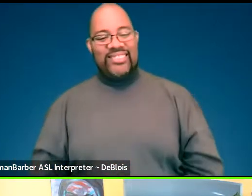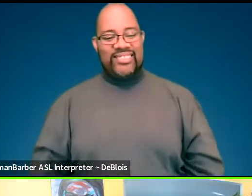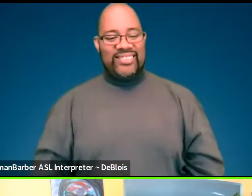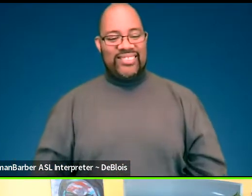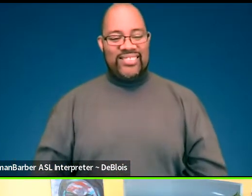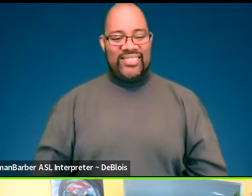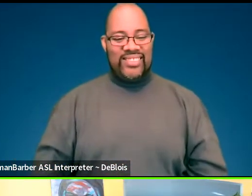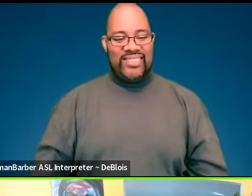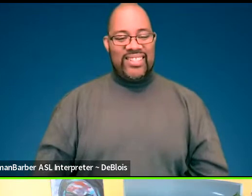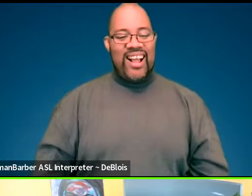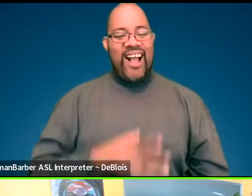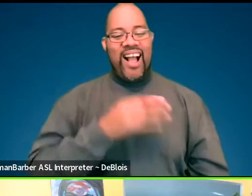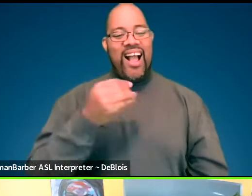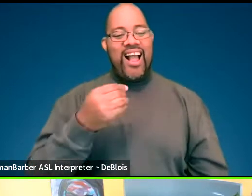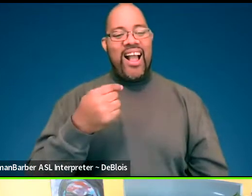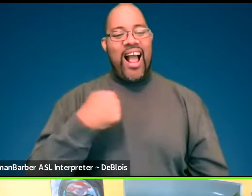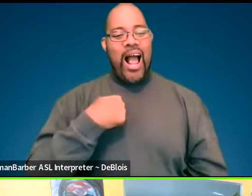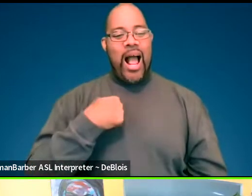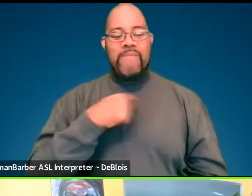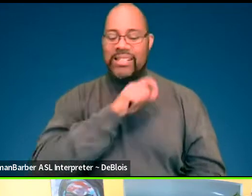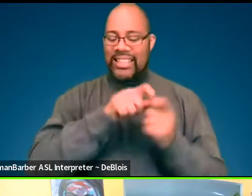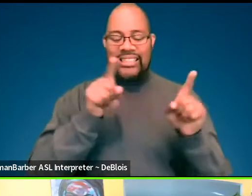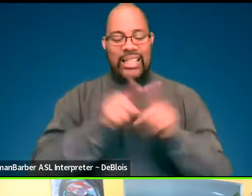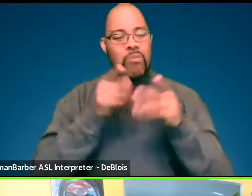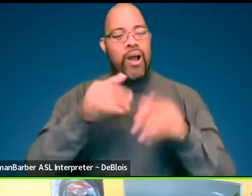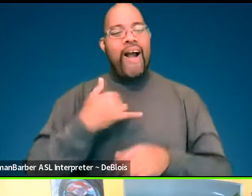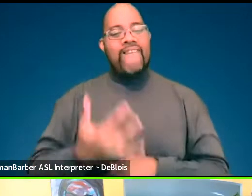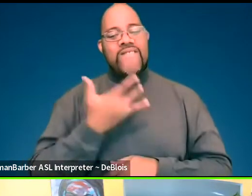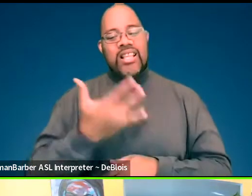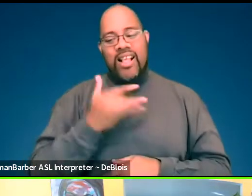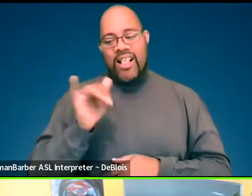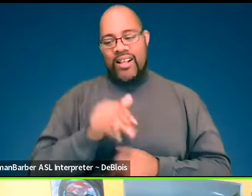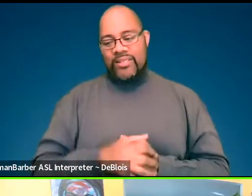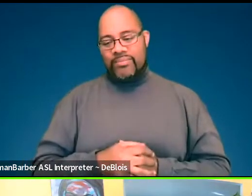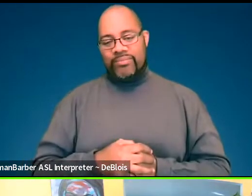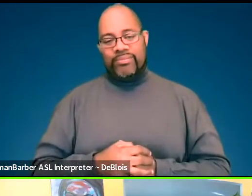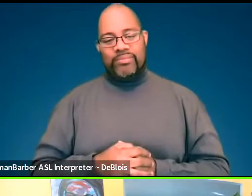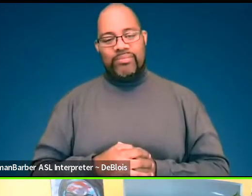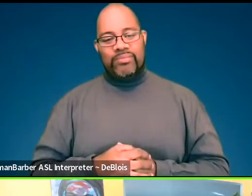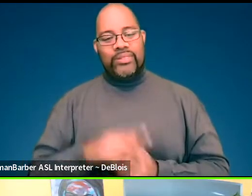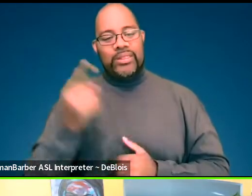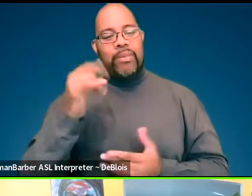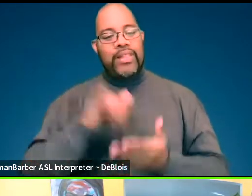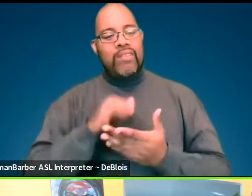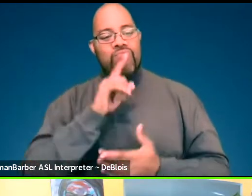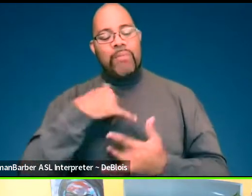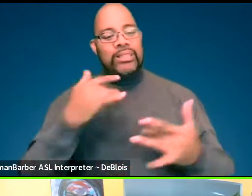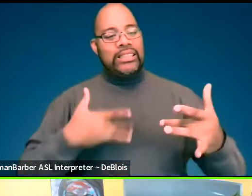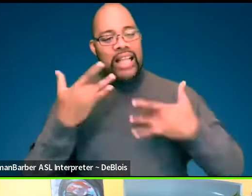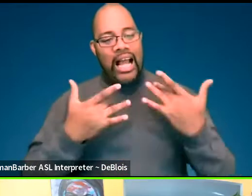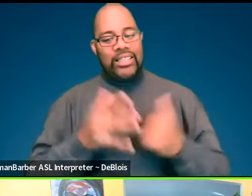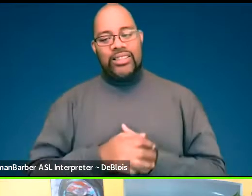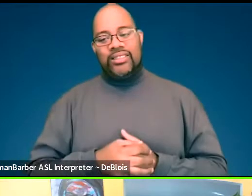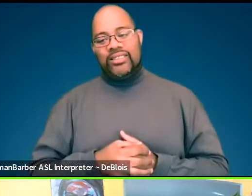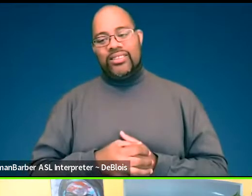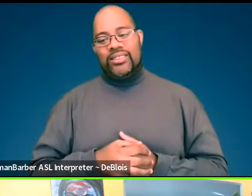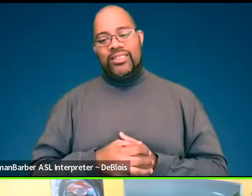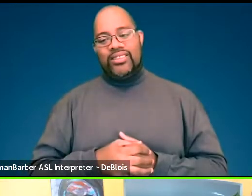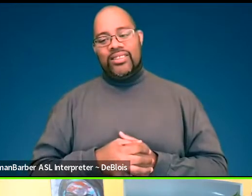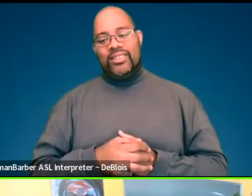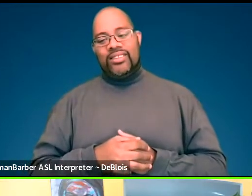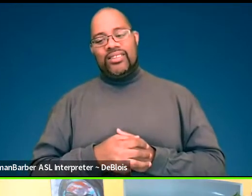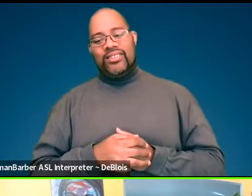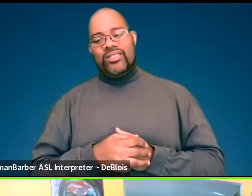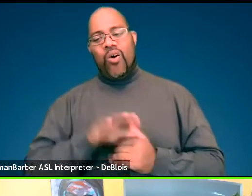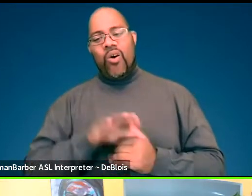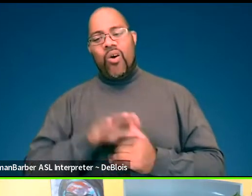Yeah. And I'm the exact same way. And I feel like, one thing that I've been really excited for are all of